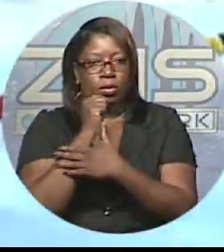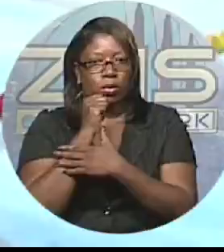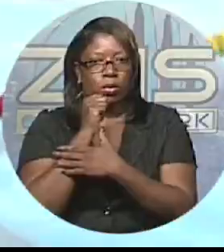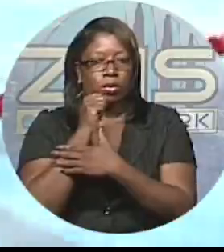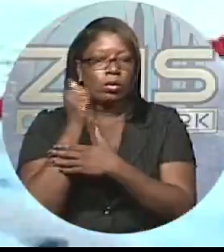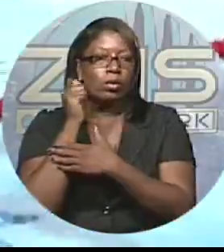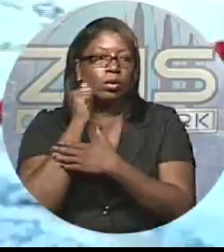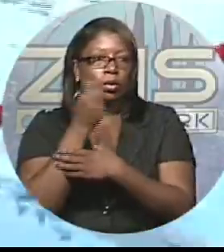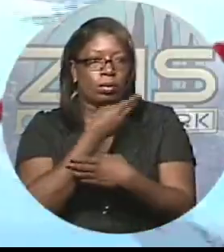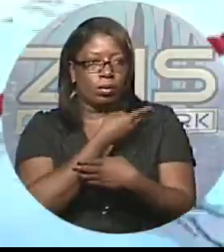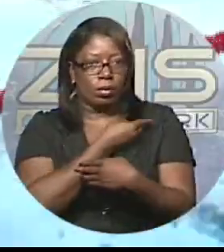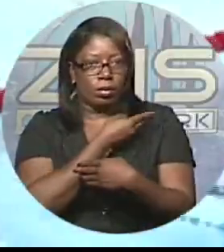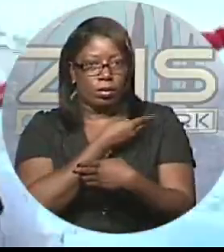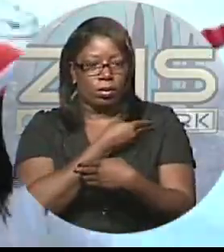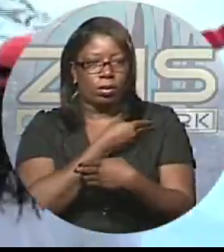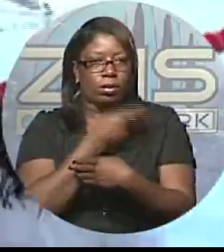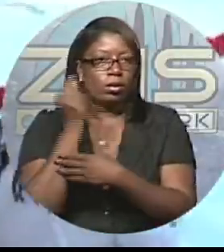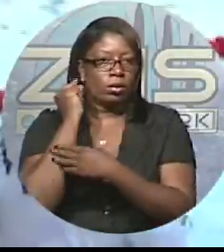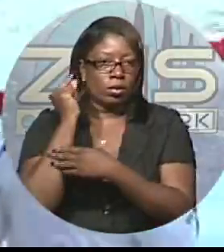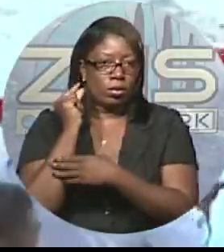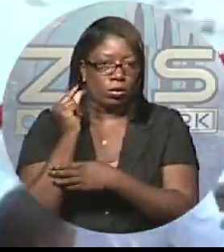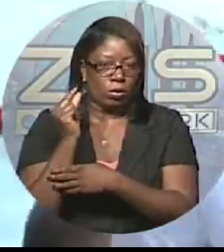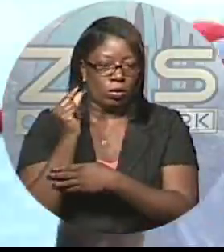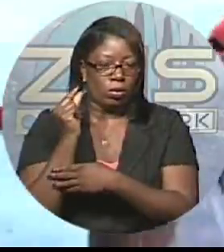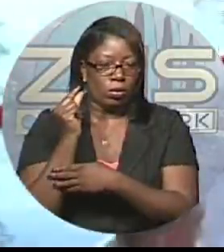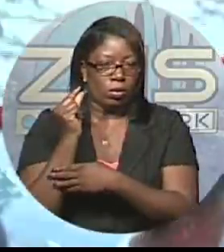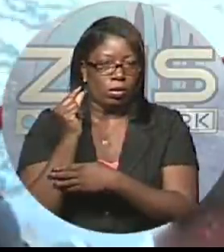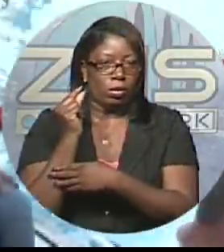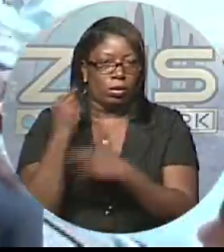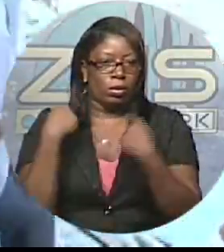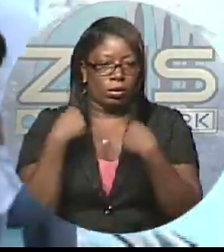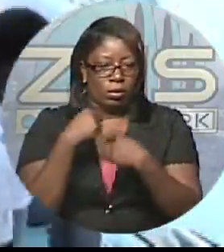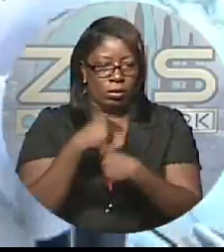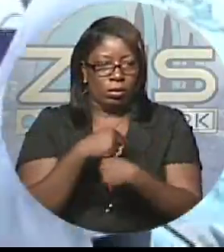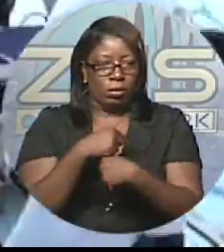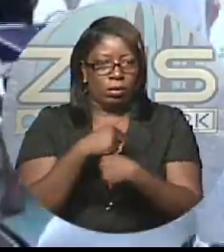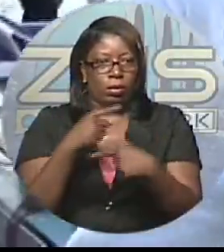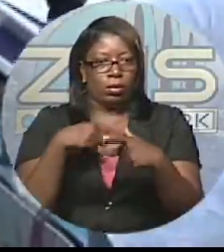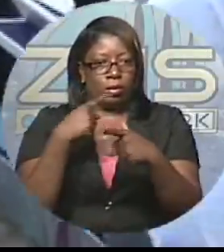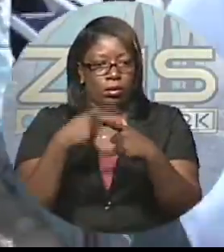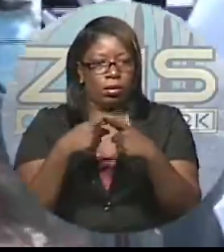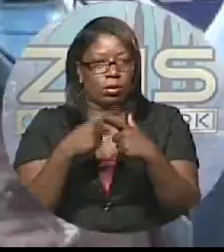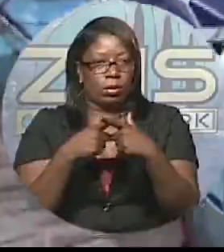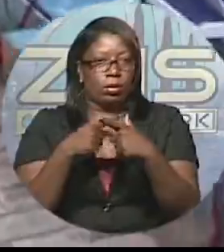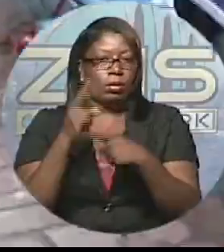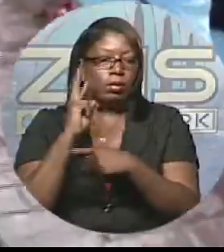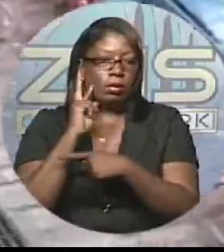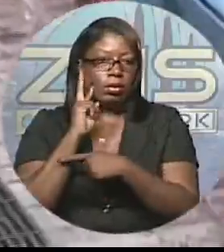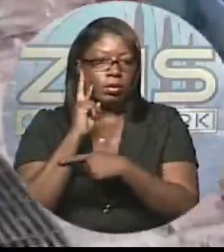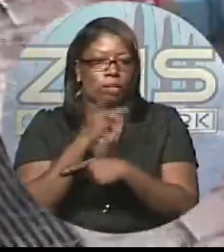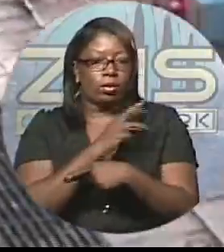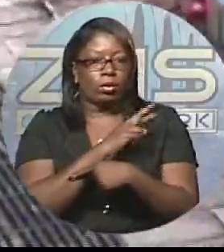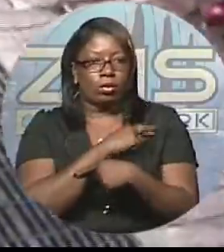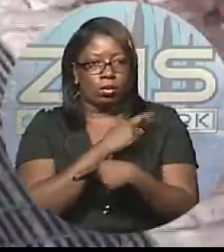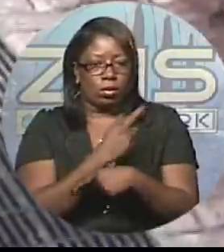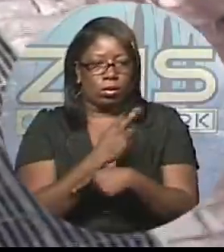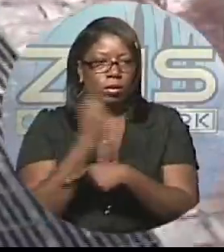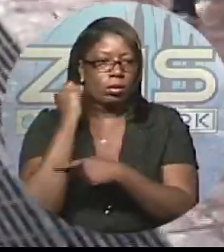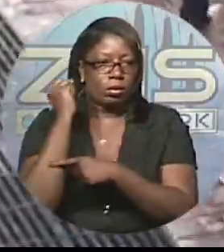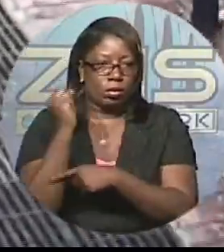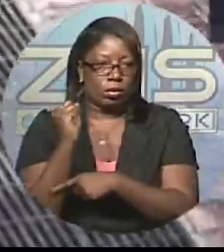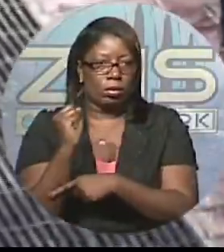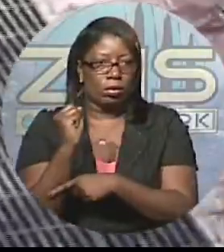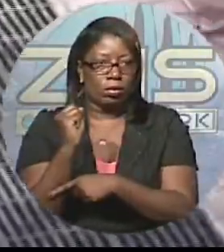Higgs cruises to the gold medal. Her time, 1 minute, 14.91 seconds. Victoria Russell in the silver medal